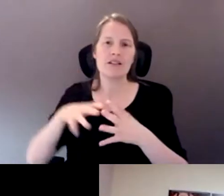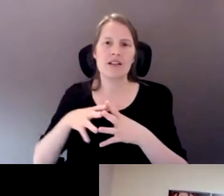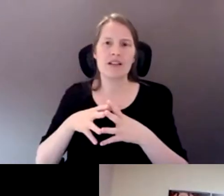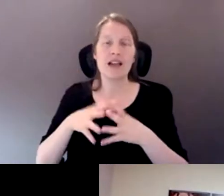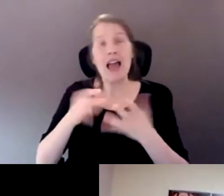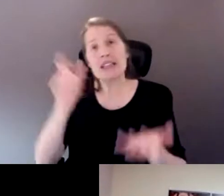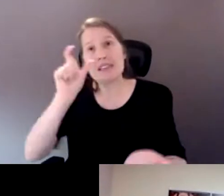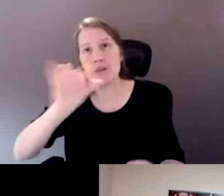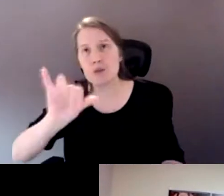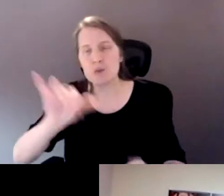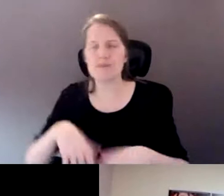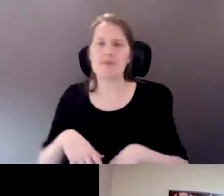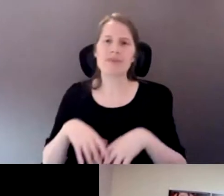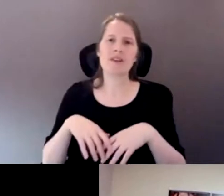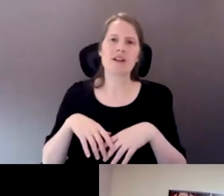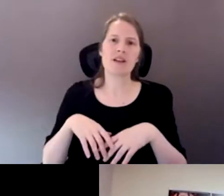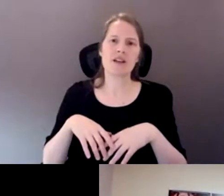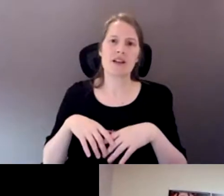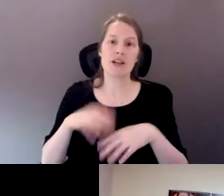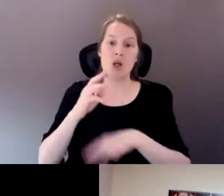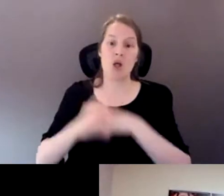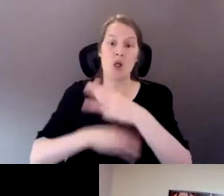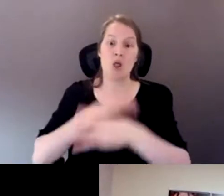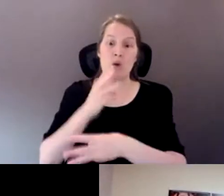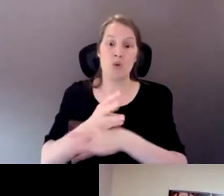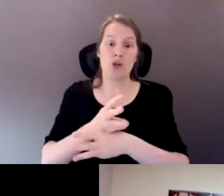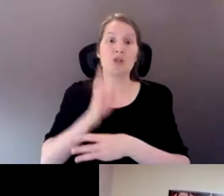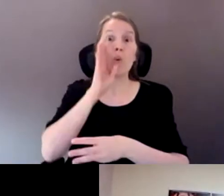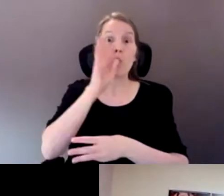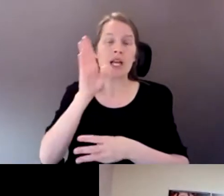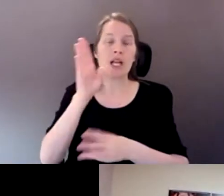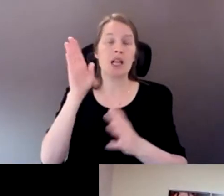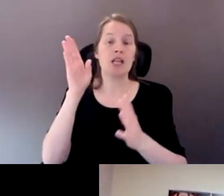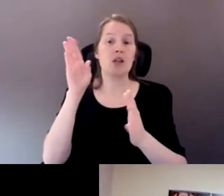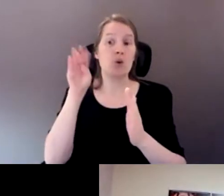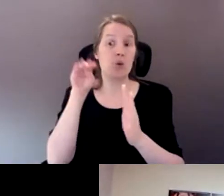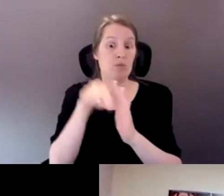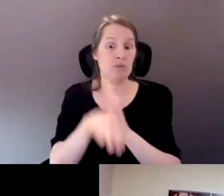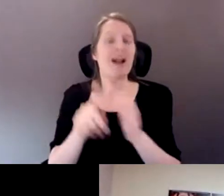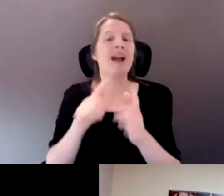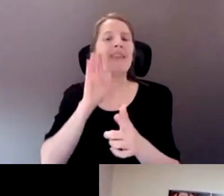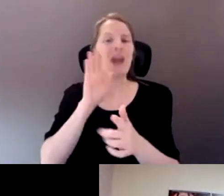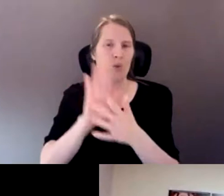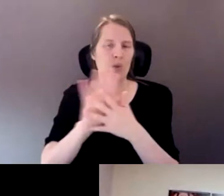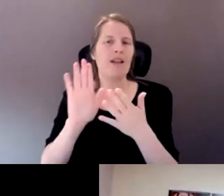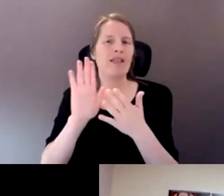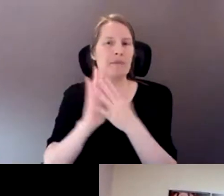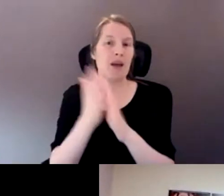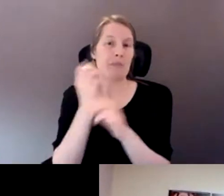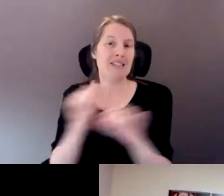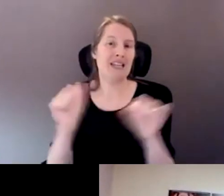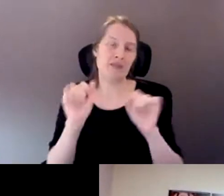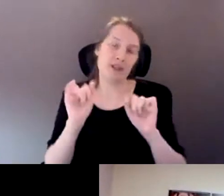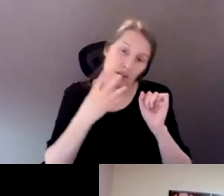an Islamic one about how the world will get worse and then it will get better, right? How it will be saved. And of course that itself is a Jewish